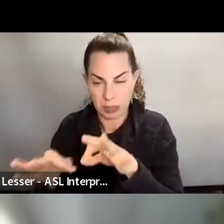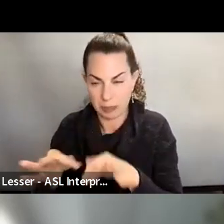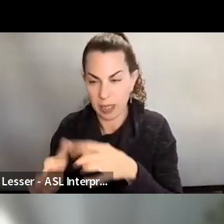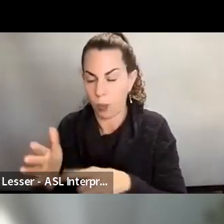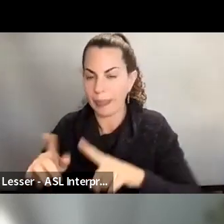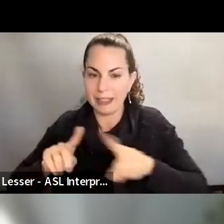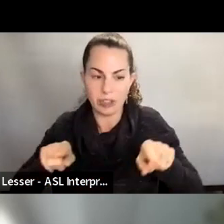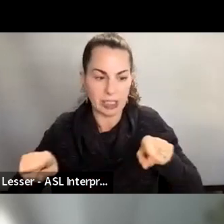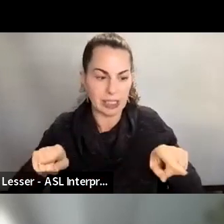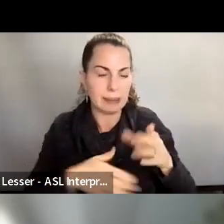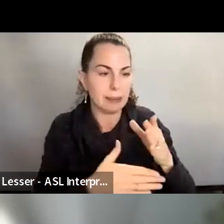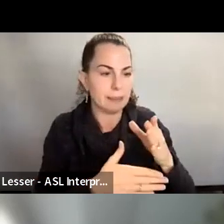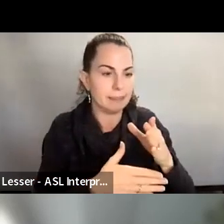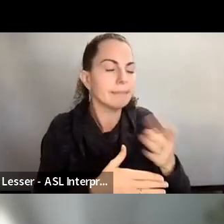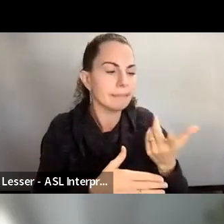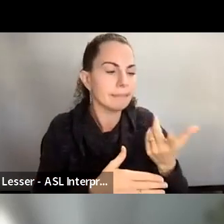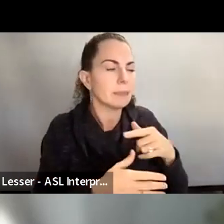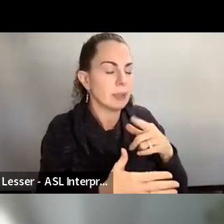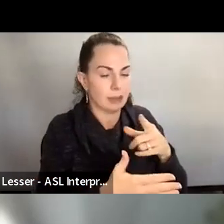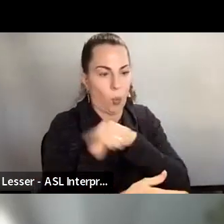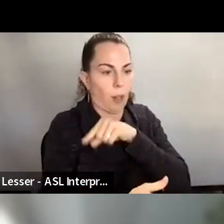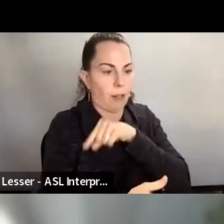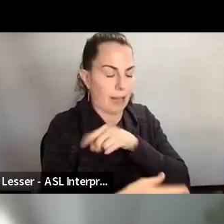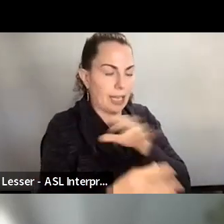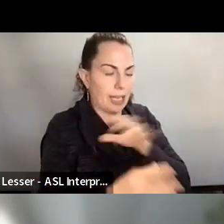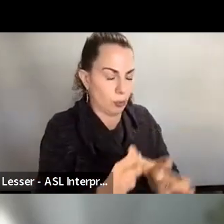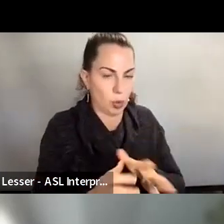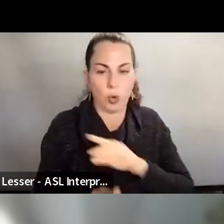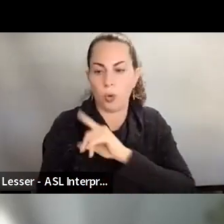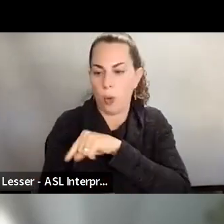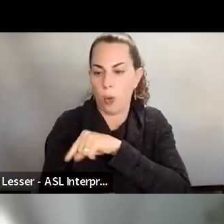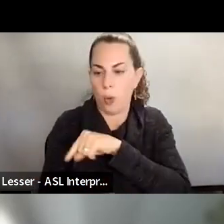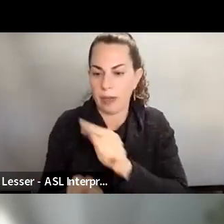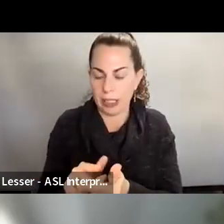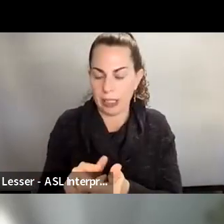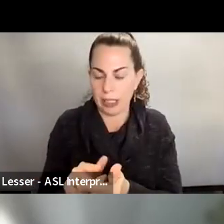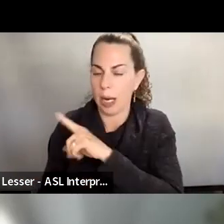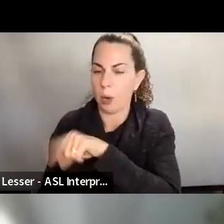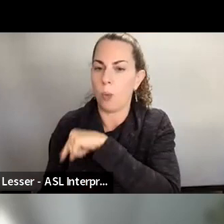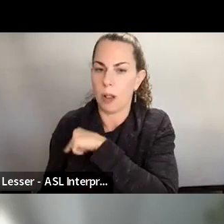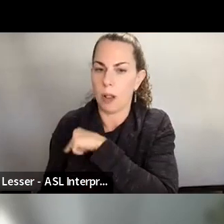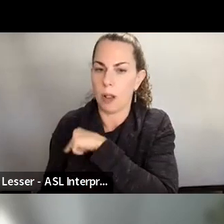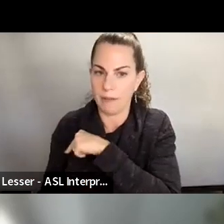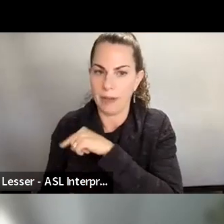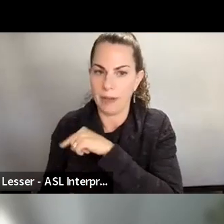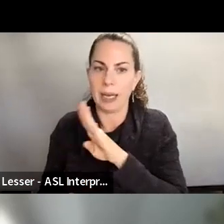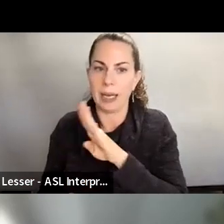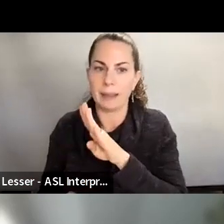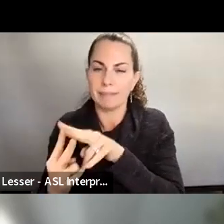qualified interpreter, a qualified translator, and qualified bilingual staff. Thanks. We love to hear it.